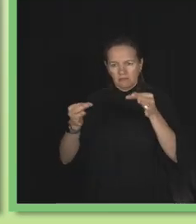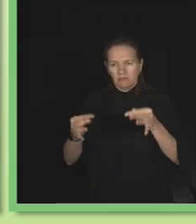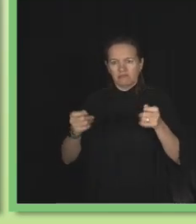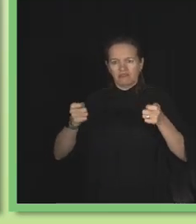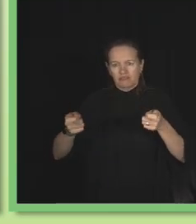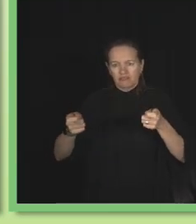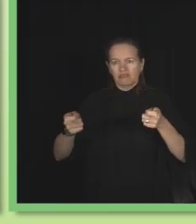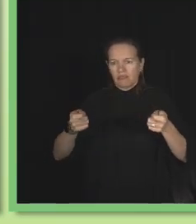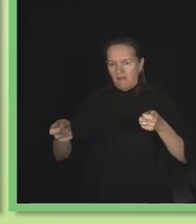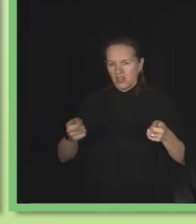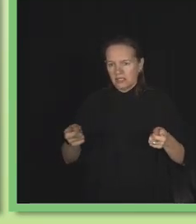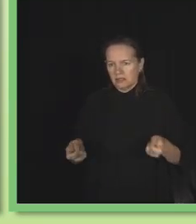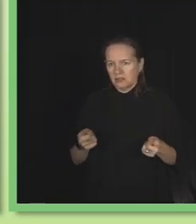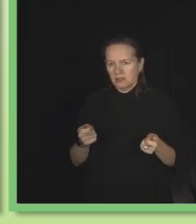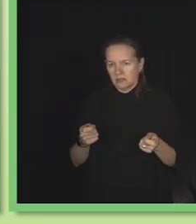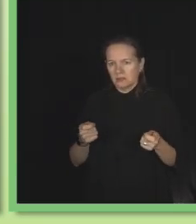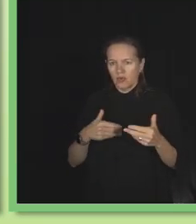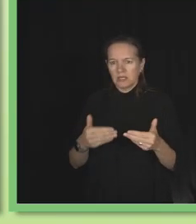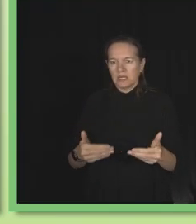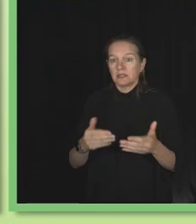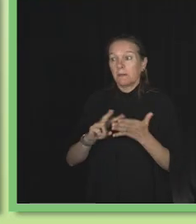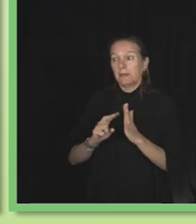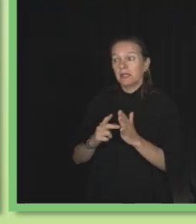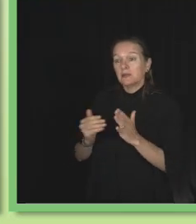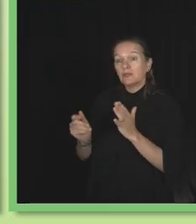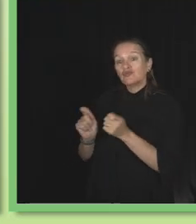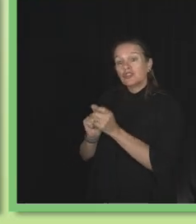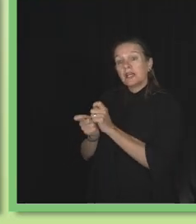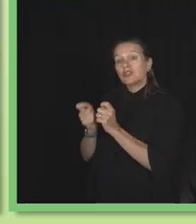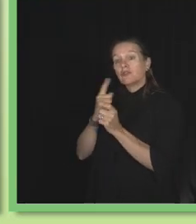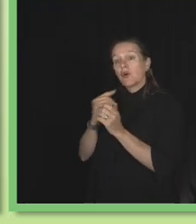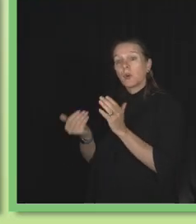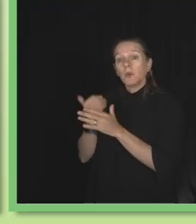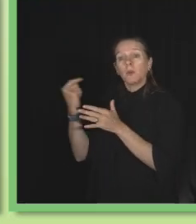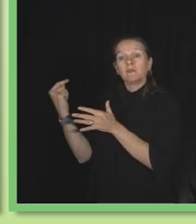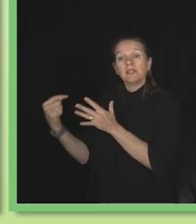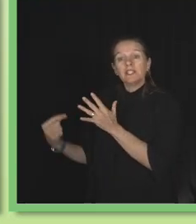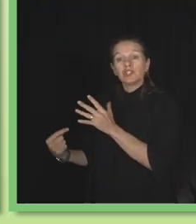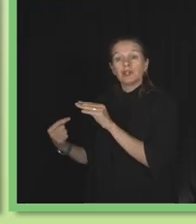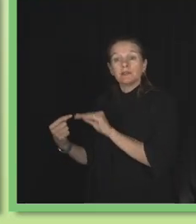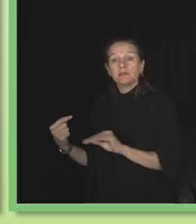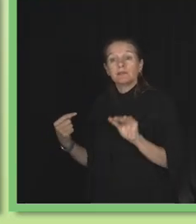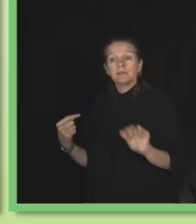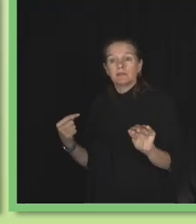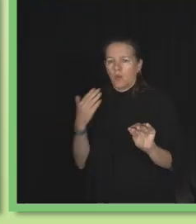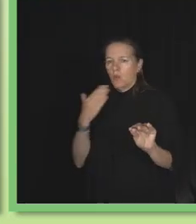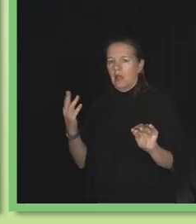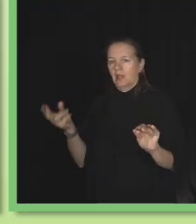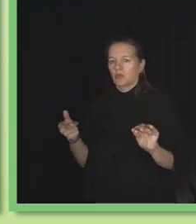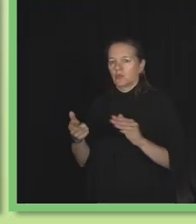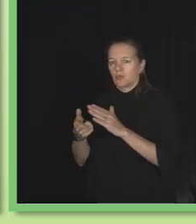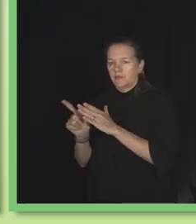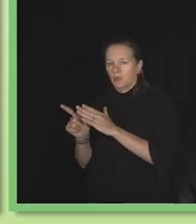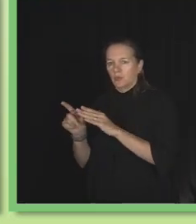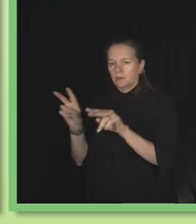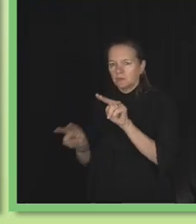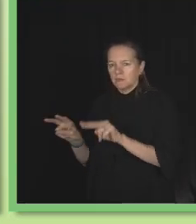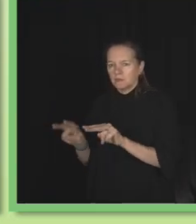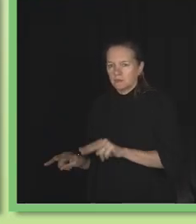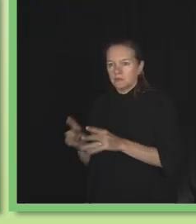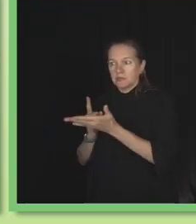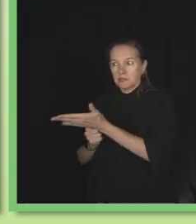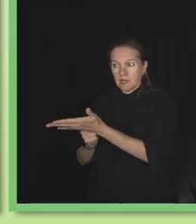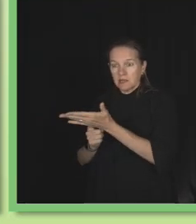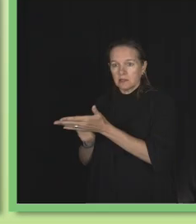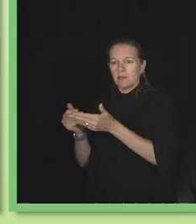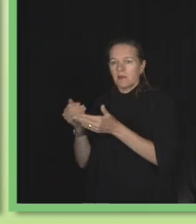that changes and new features that are implemented into the projects are well reviewed and discussed in a community before